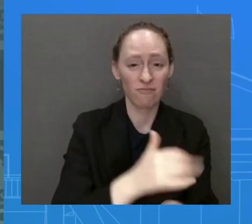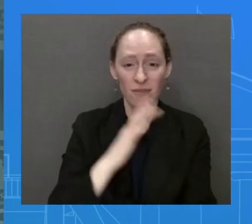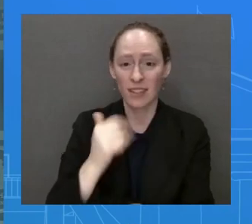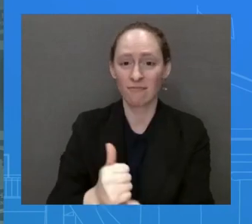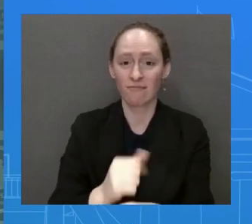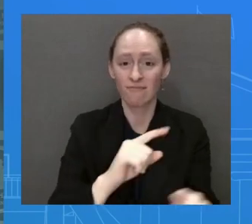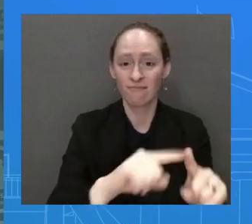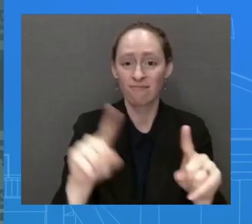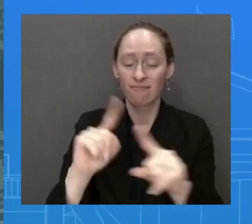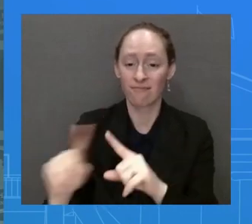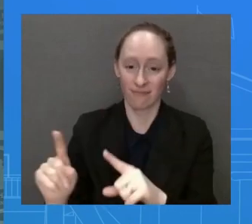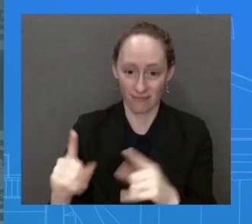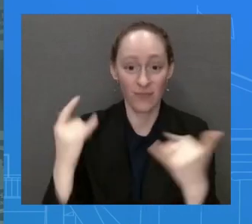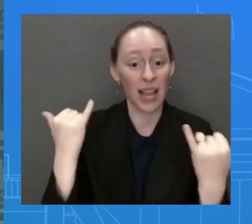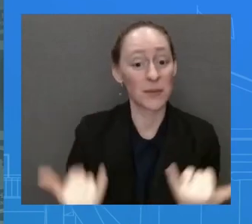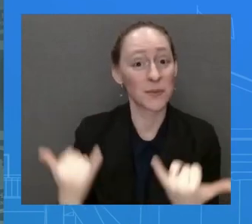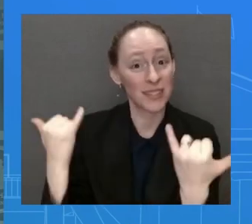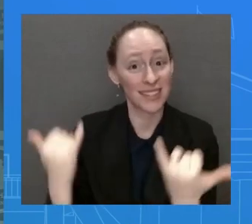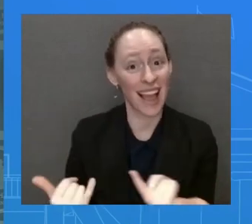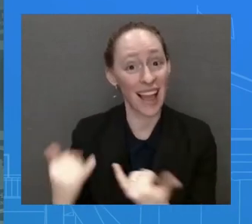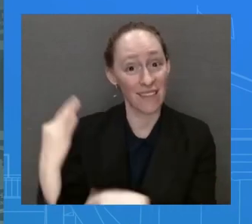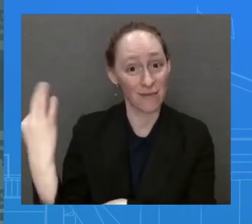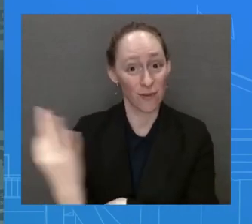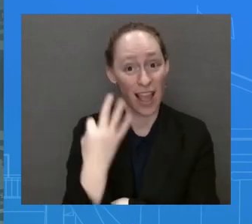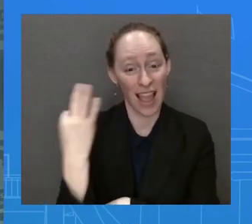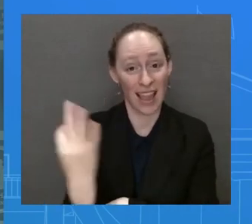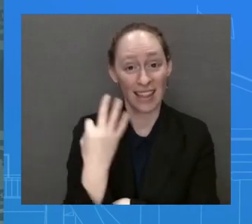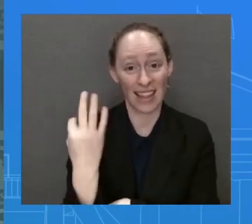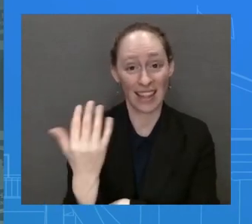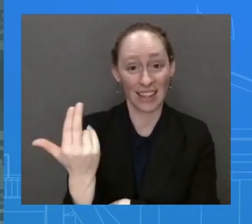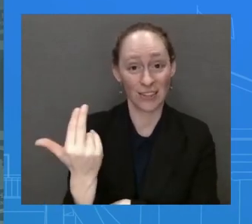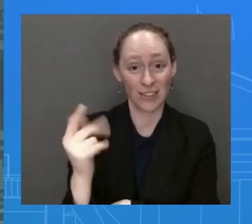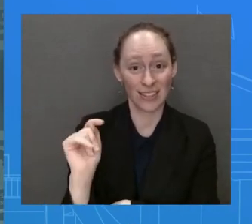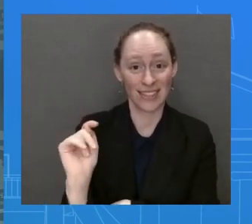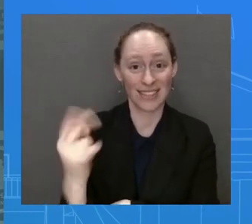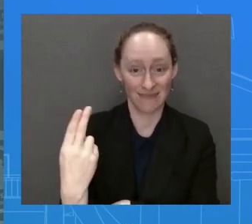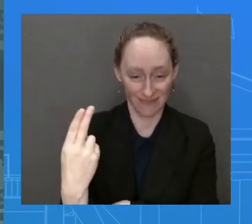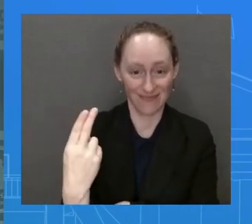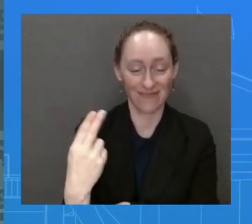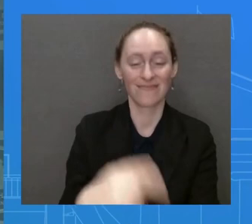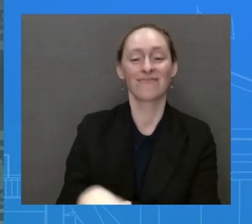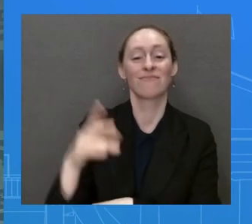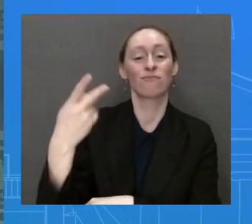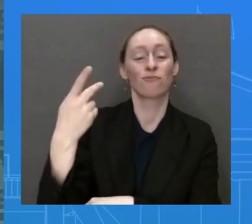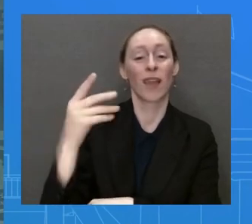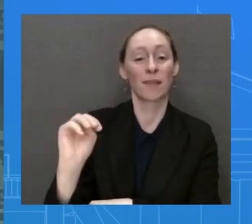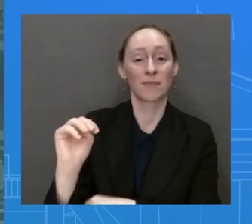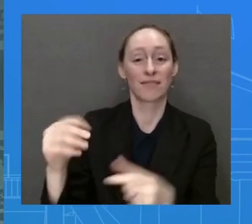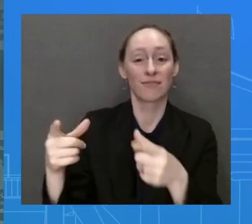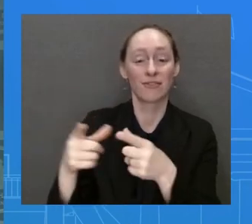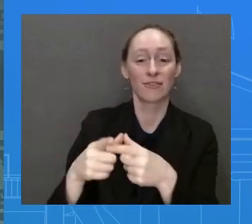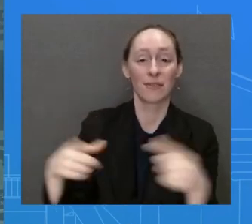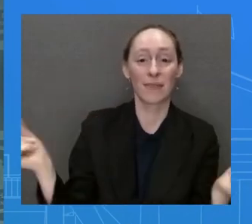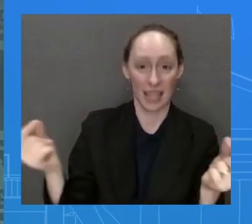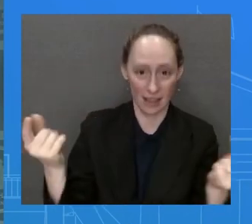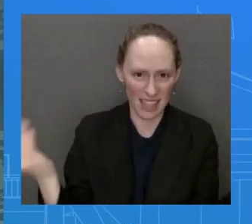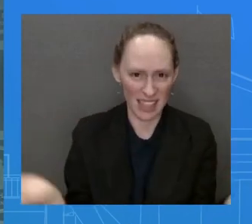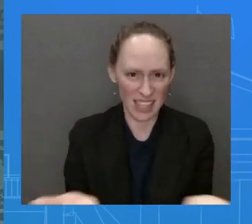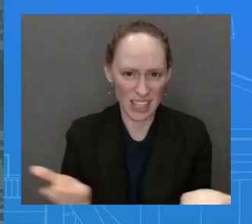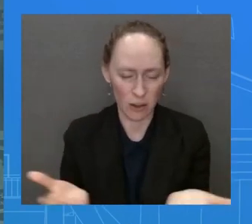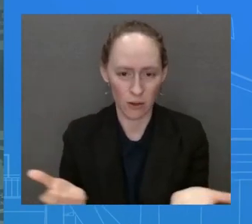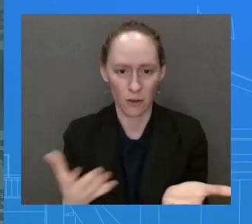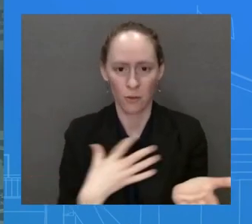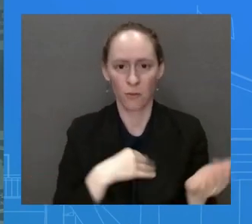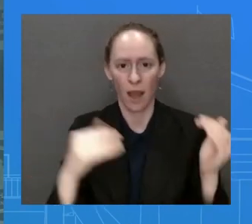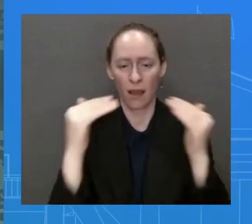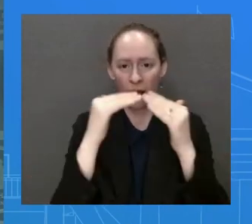Biden welcomed Prime Minister Kishida of Japan to the White House. We will have a joint statement out for all of you shortly, laying out